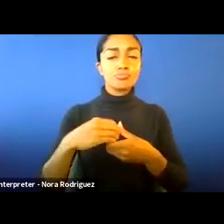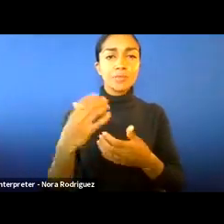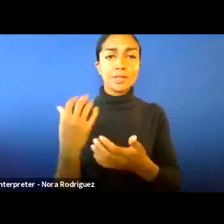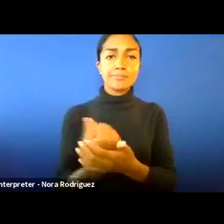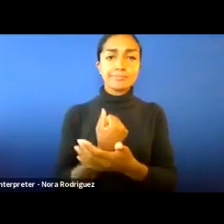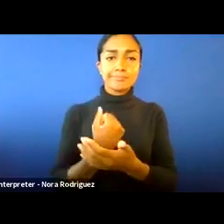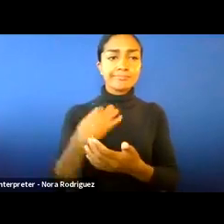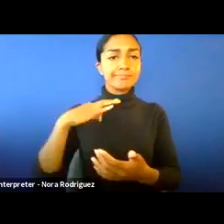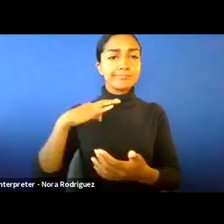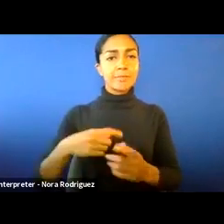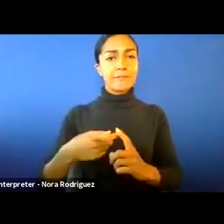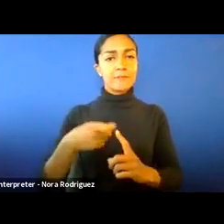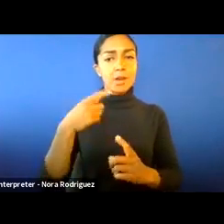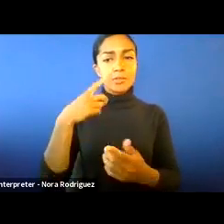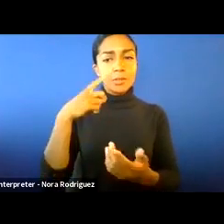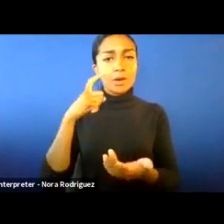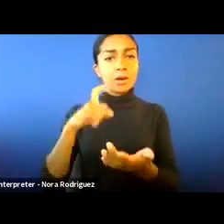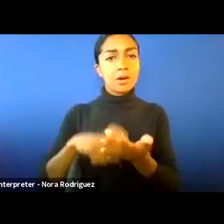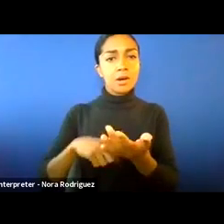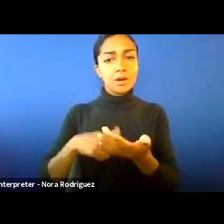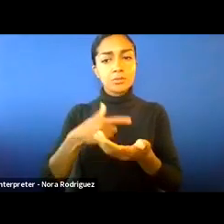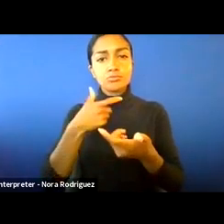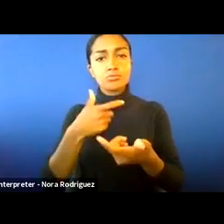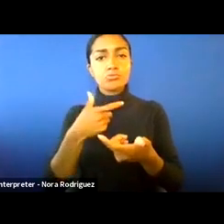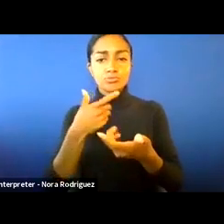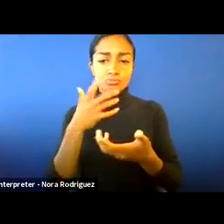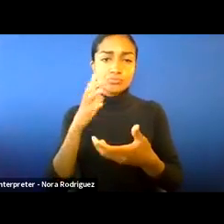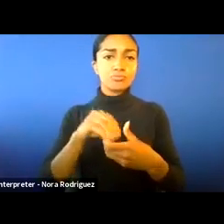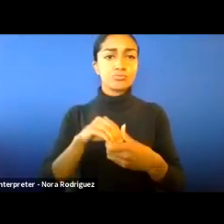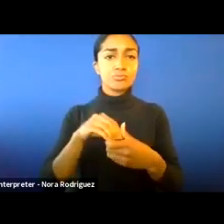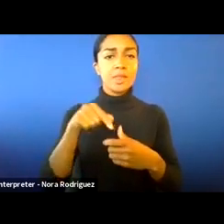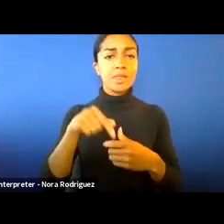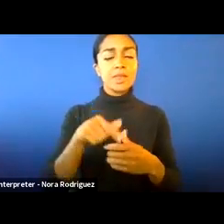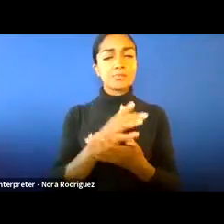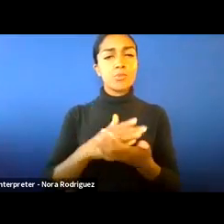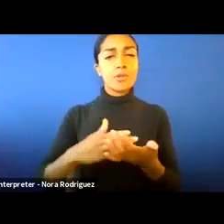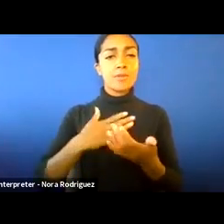witnessing and participating in this piece of my family's story.